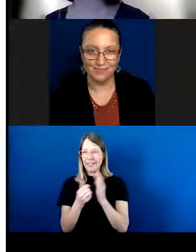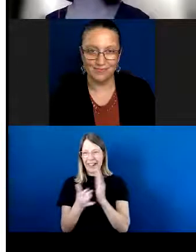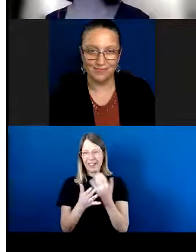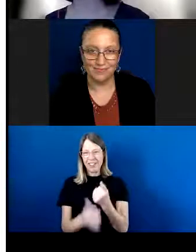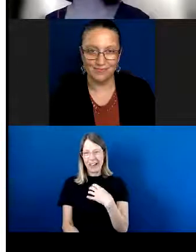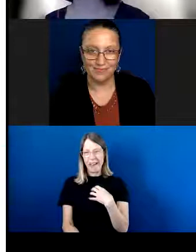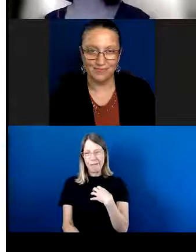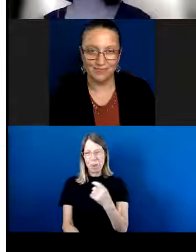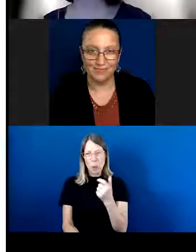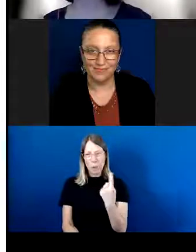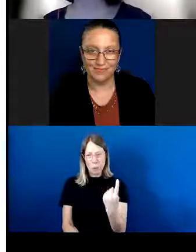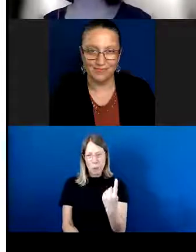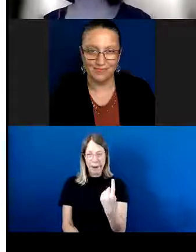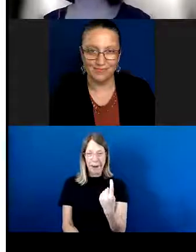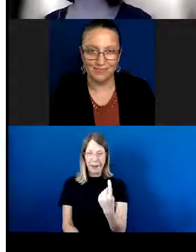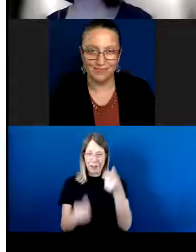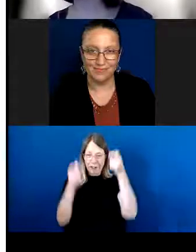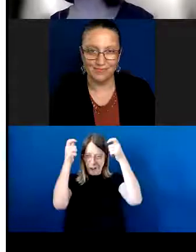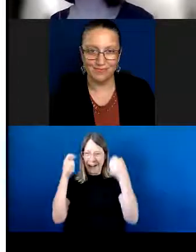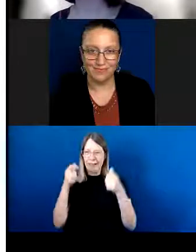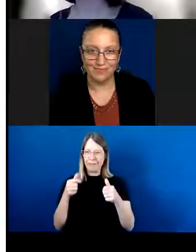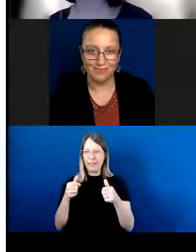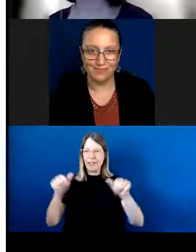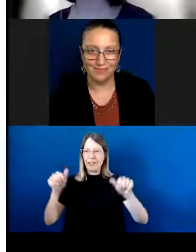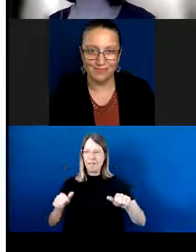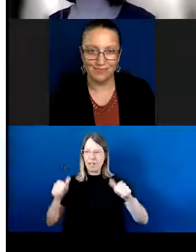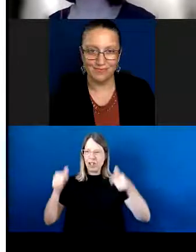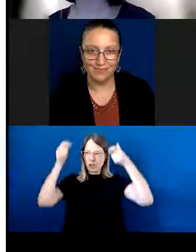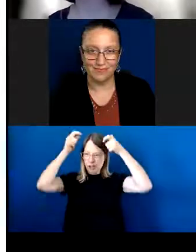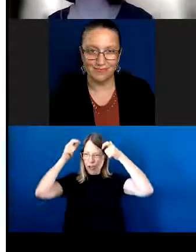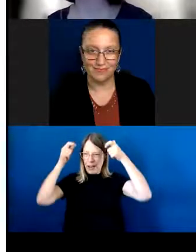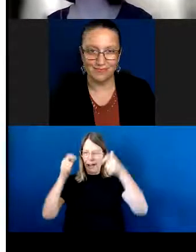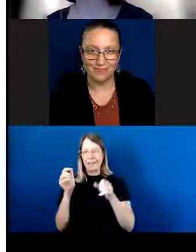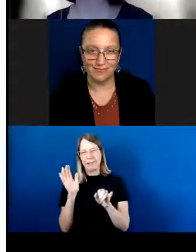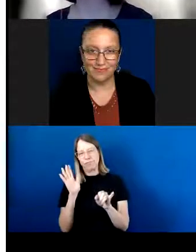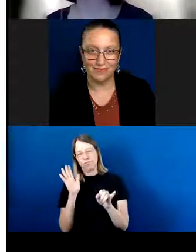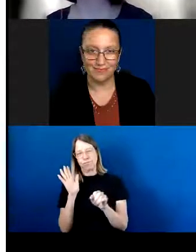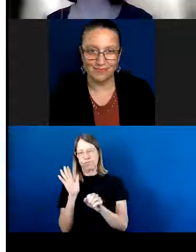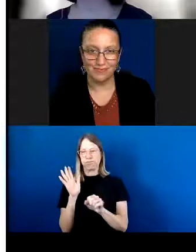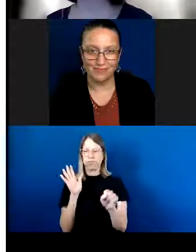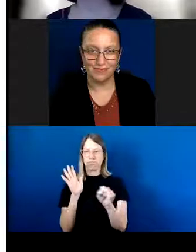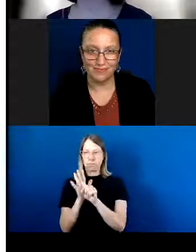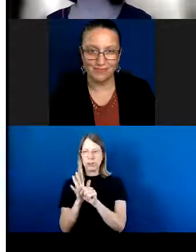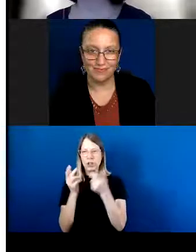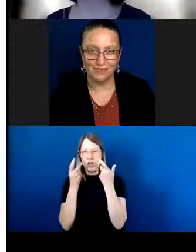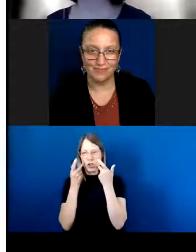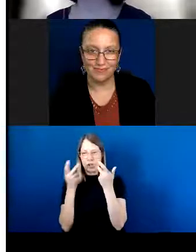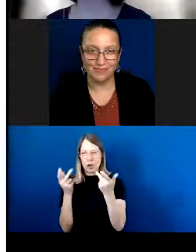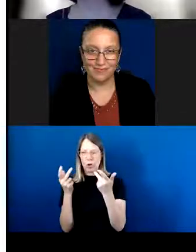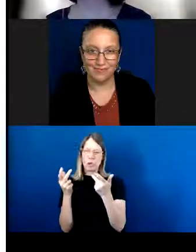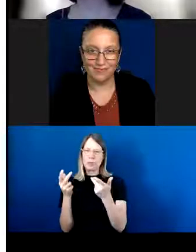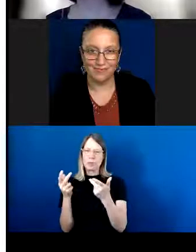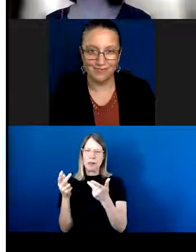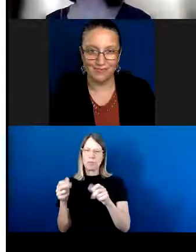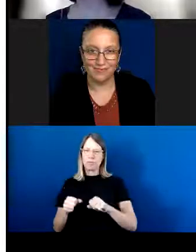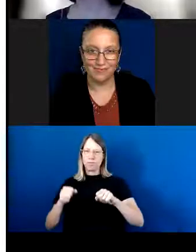crown. There is the official crown, the sign and symbol of the sovereigns of England, known by the name of St. Edward's crown,